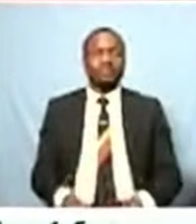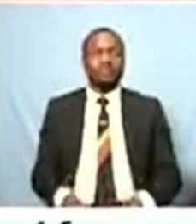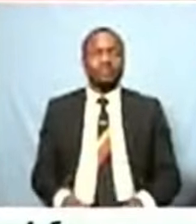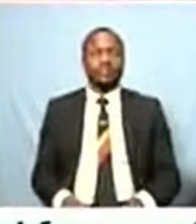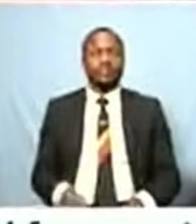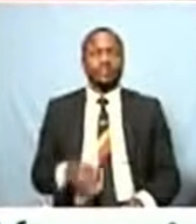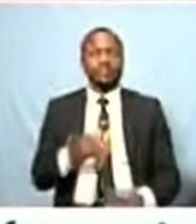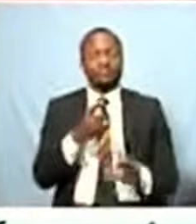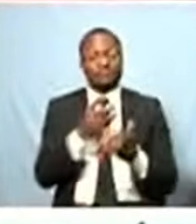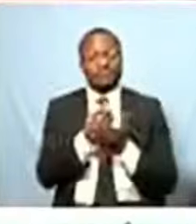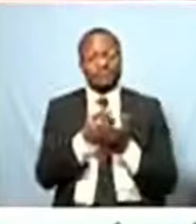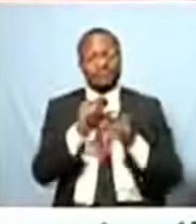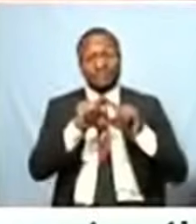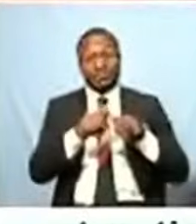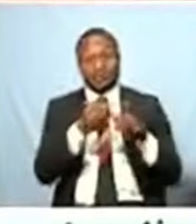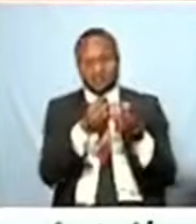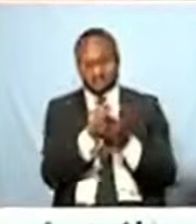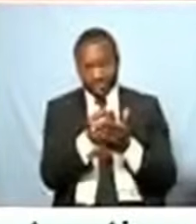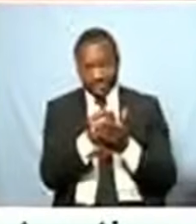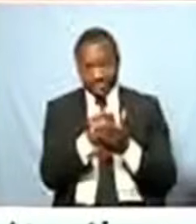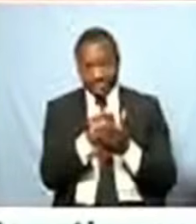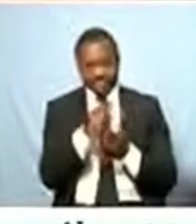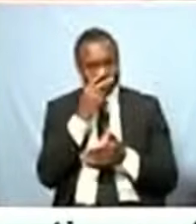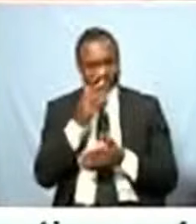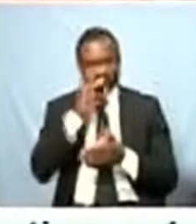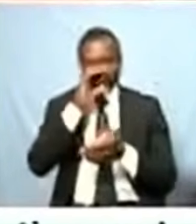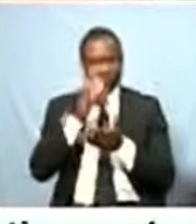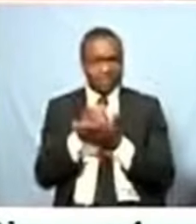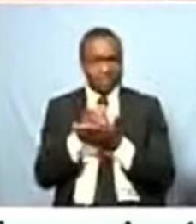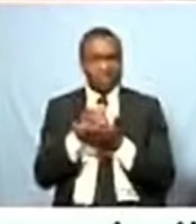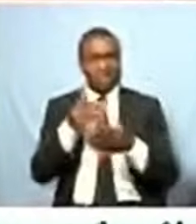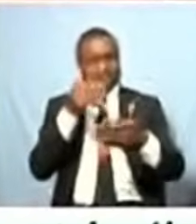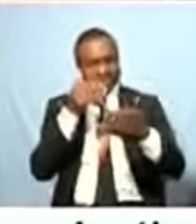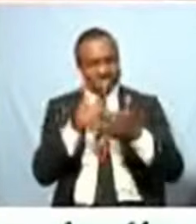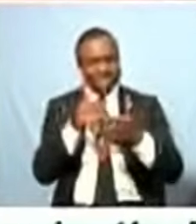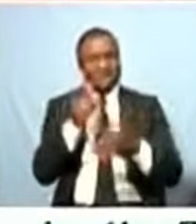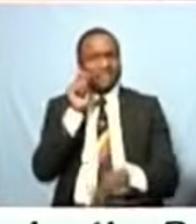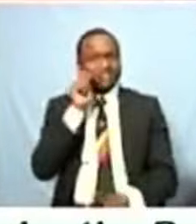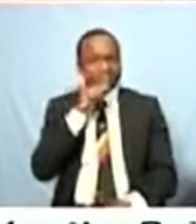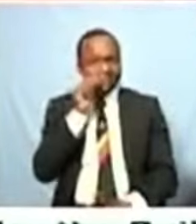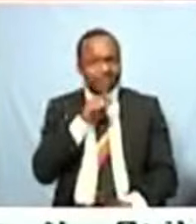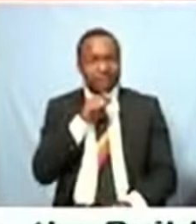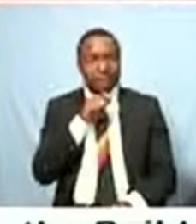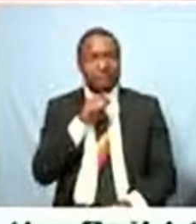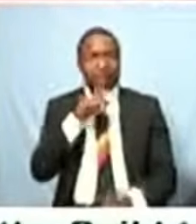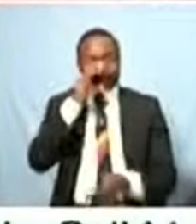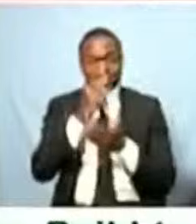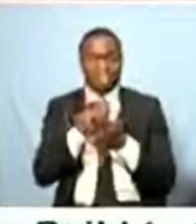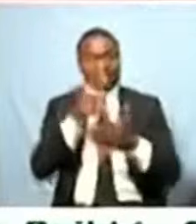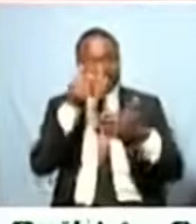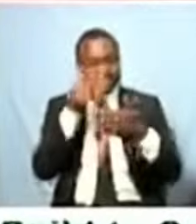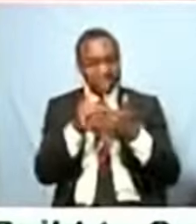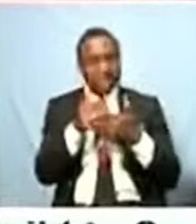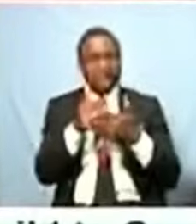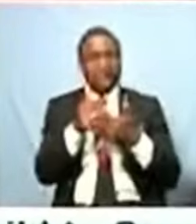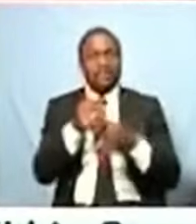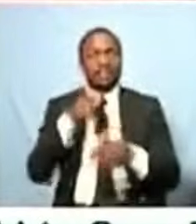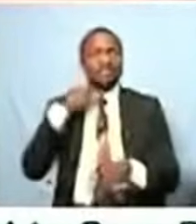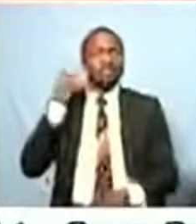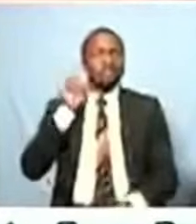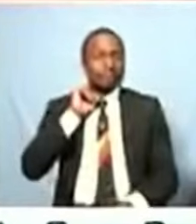fiscal space. When you look at Chilanga, Chilanga is near Kanyama, Chilanga is near